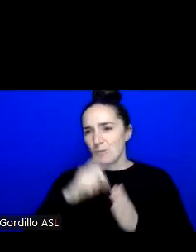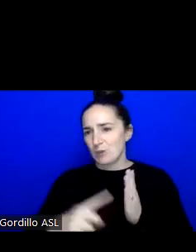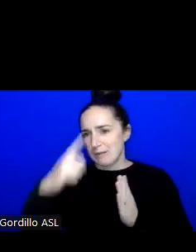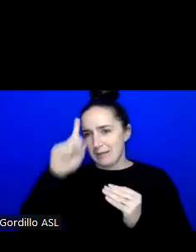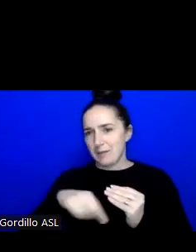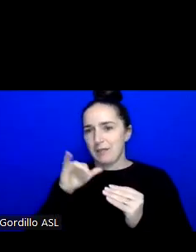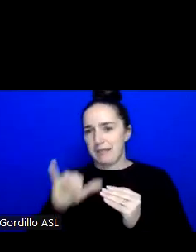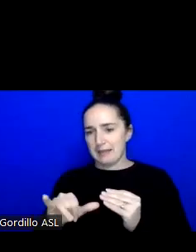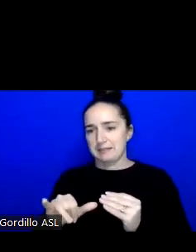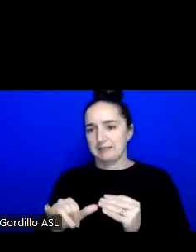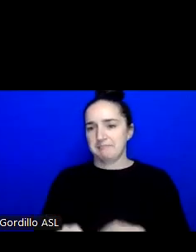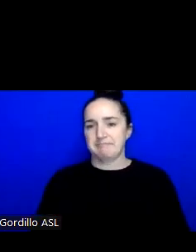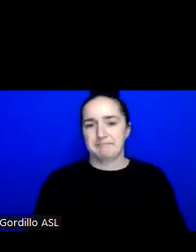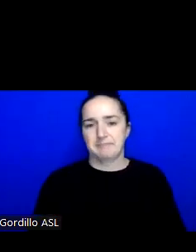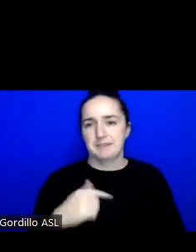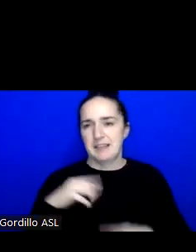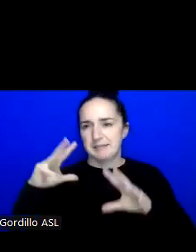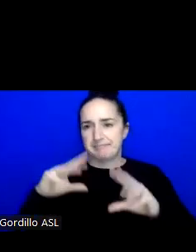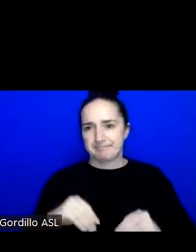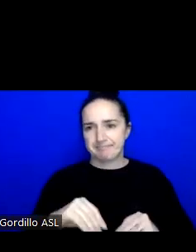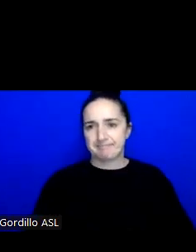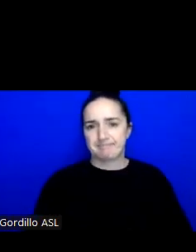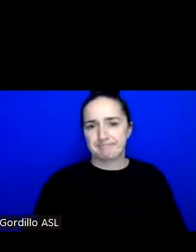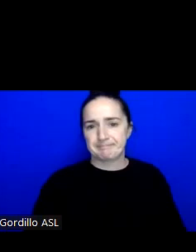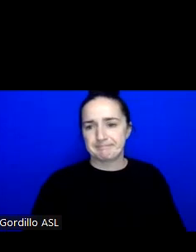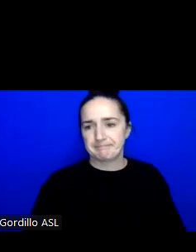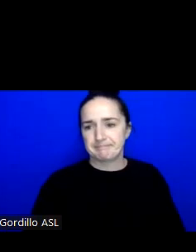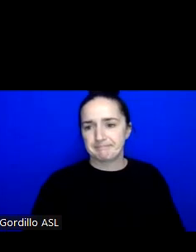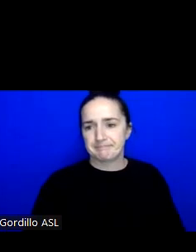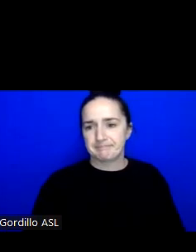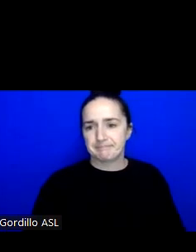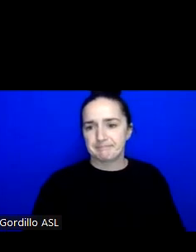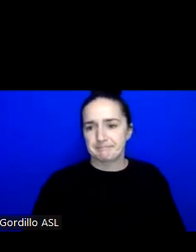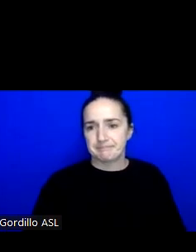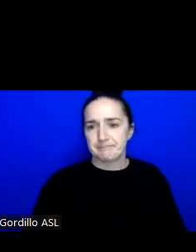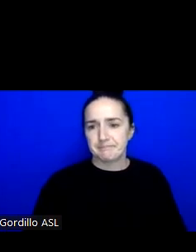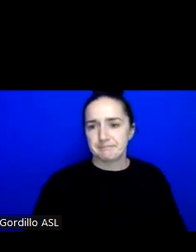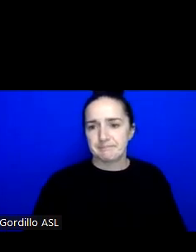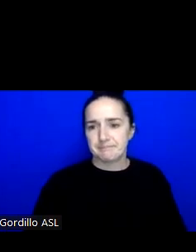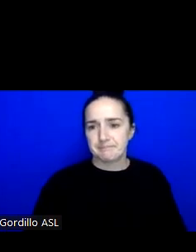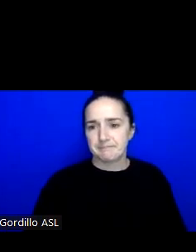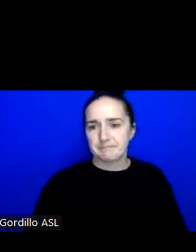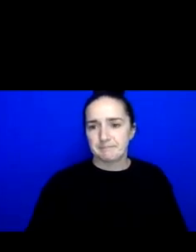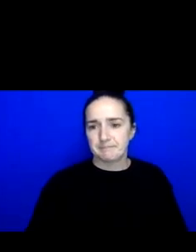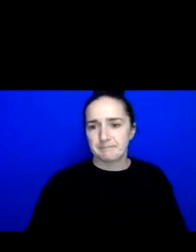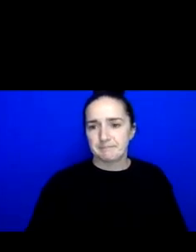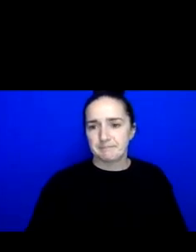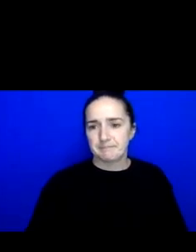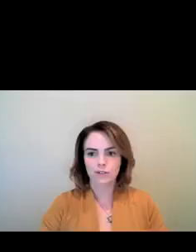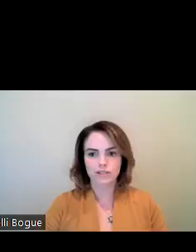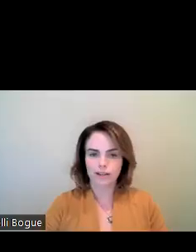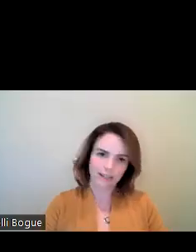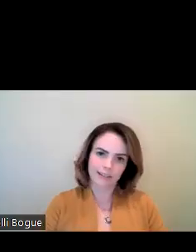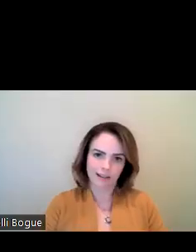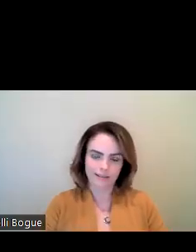have a problem with it as long as I know it came from a reputable source. If it was something that was done in, the right time frame,